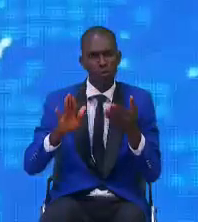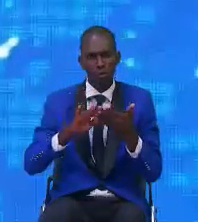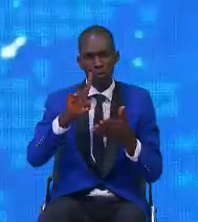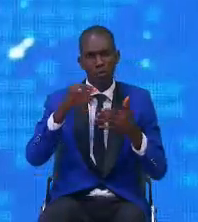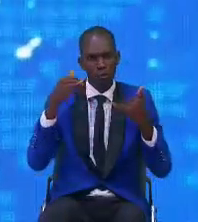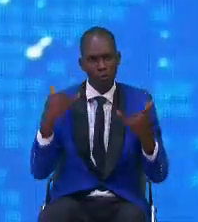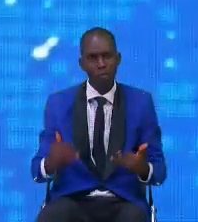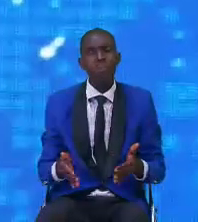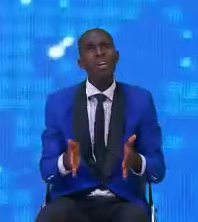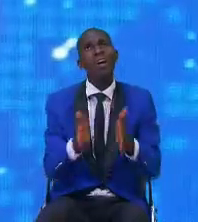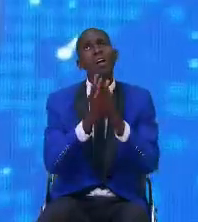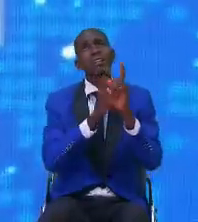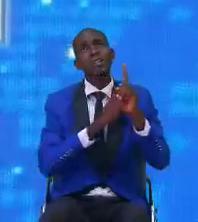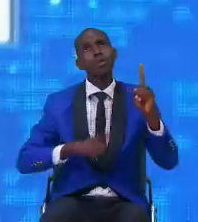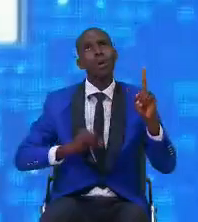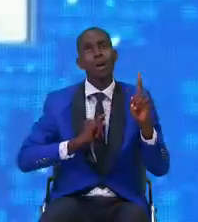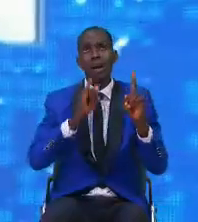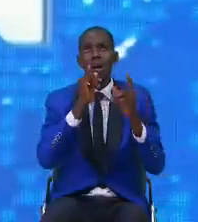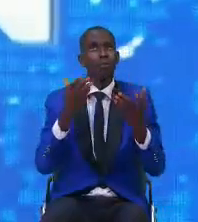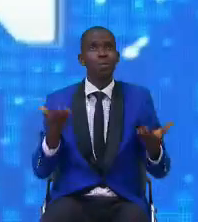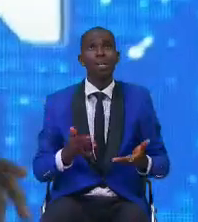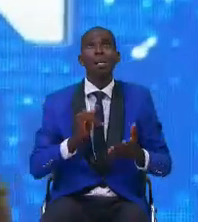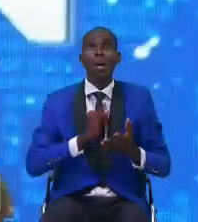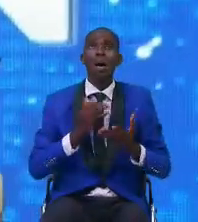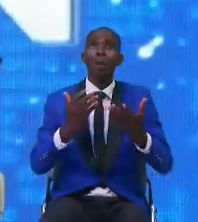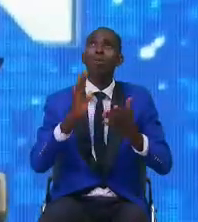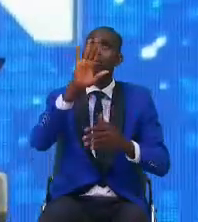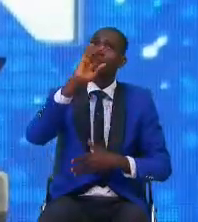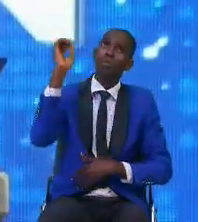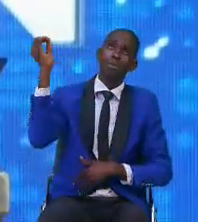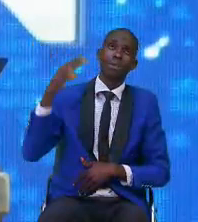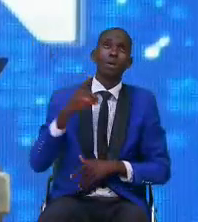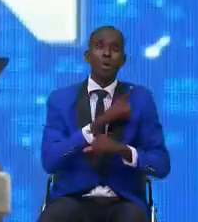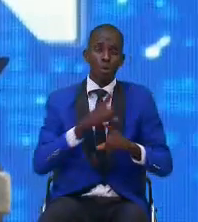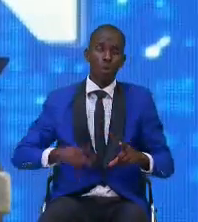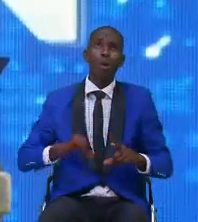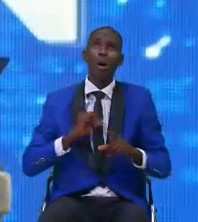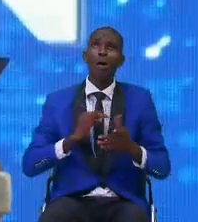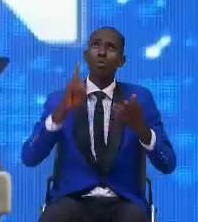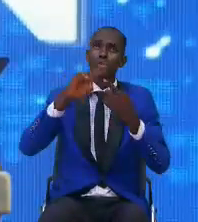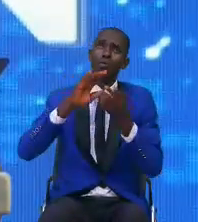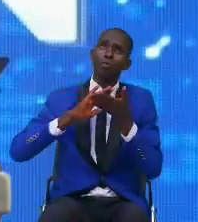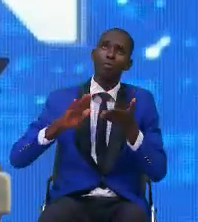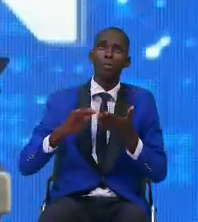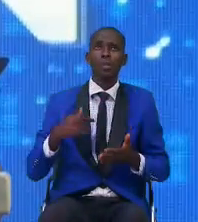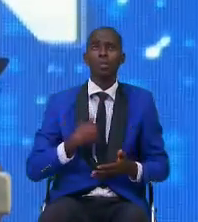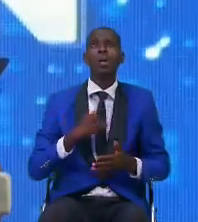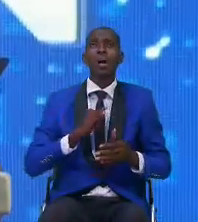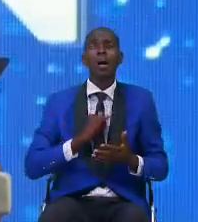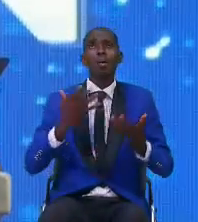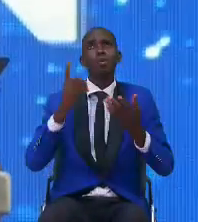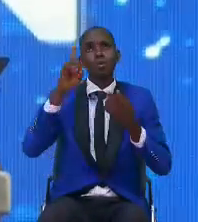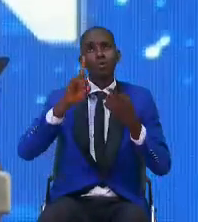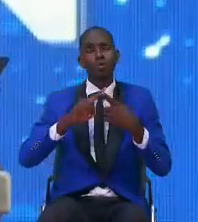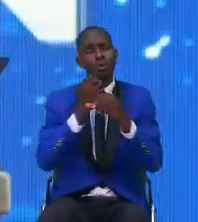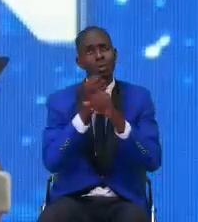your life. Tell the Lord, and say, Lord, I'm here. I want your grace, I'm here. I want your